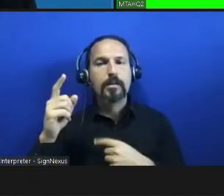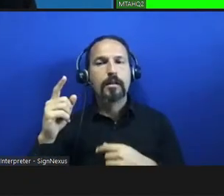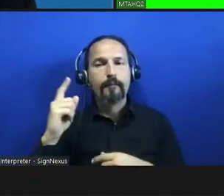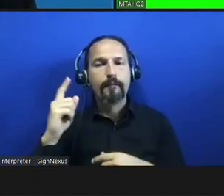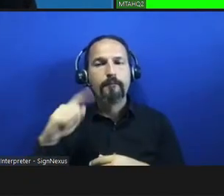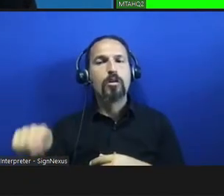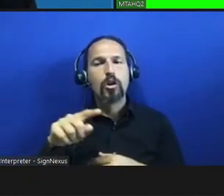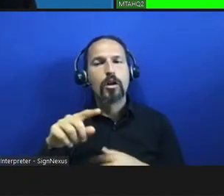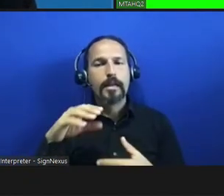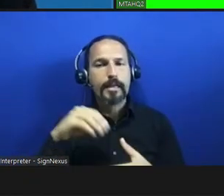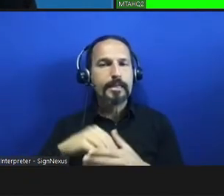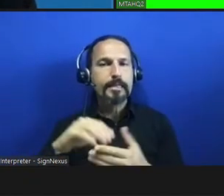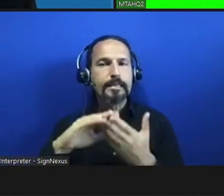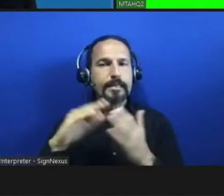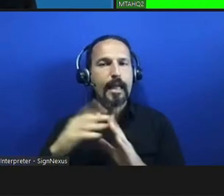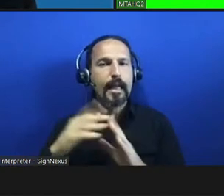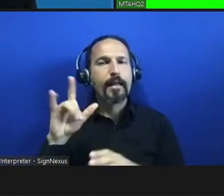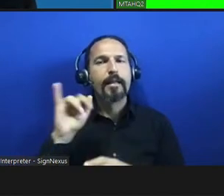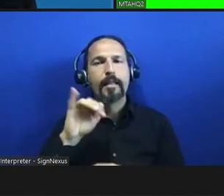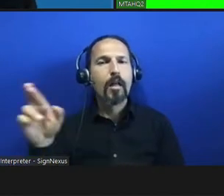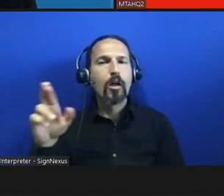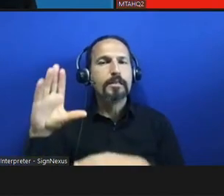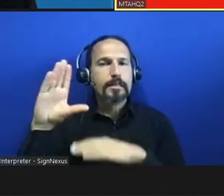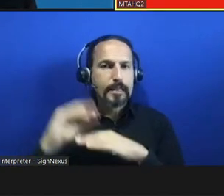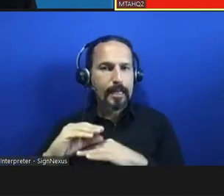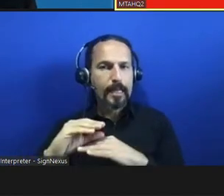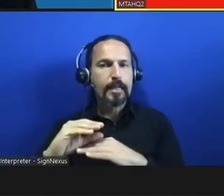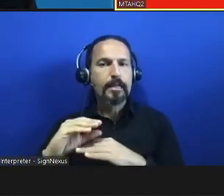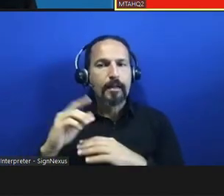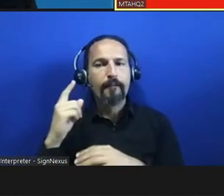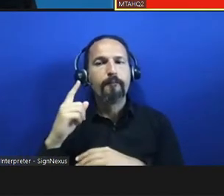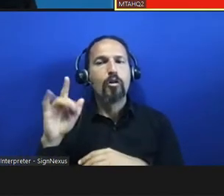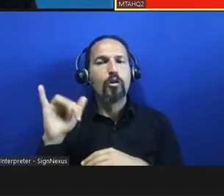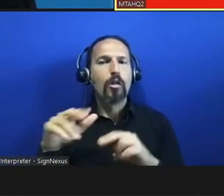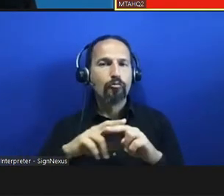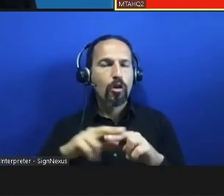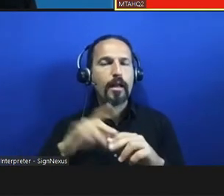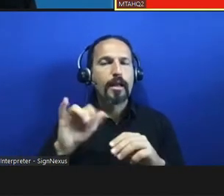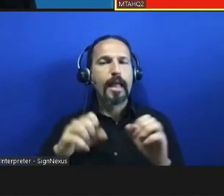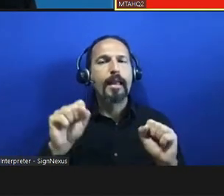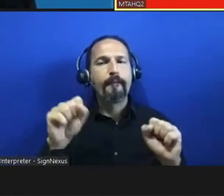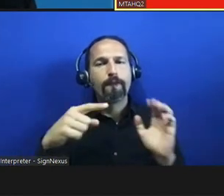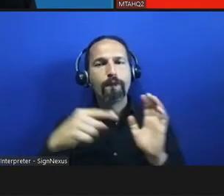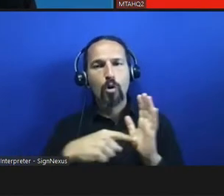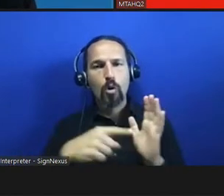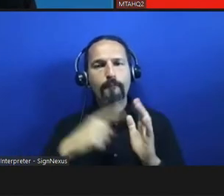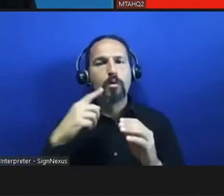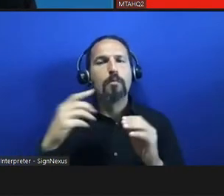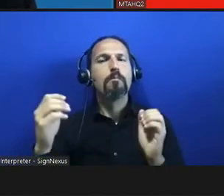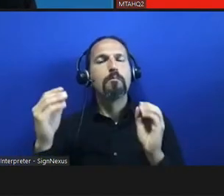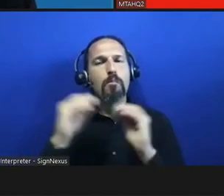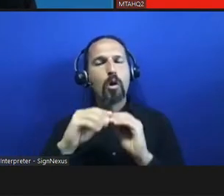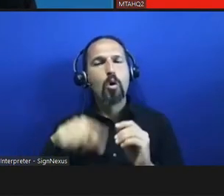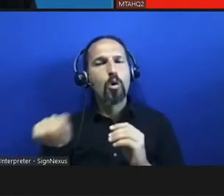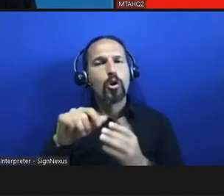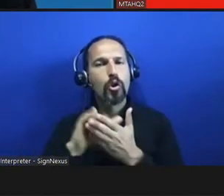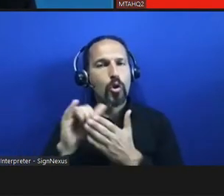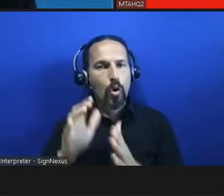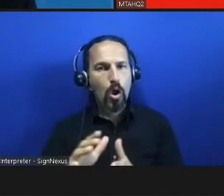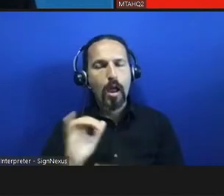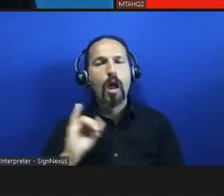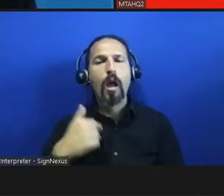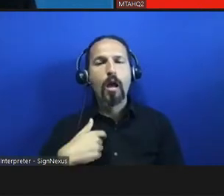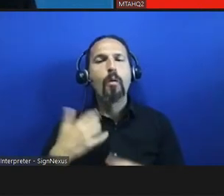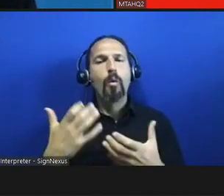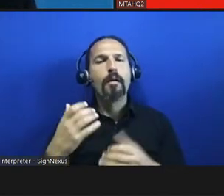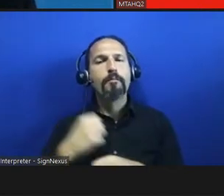interest City LIRR Fair discounts to make control an affordable option for more New Yorkers I also want